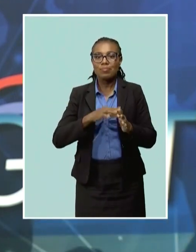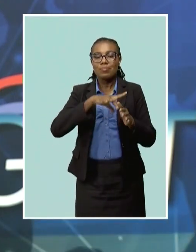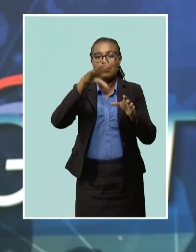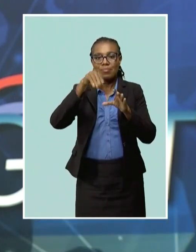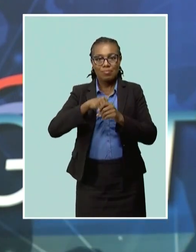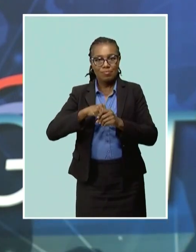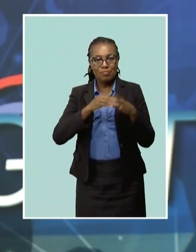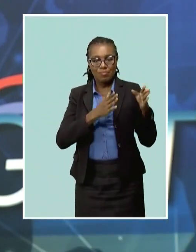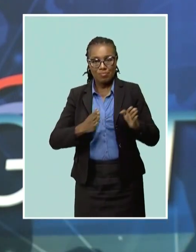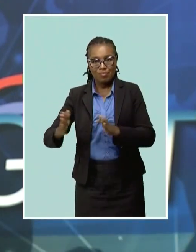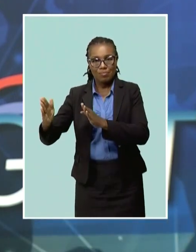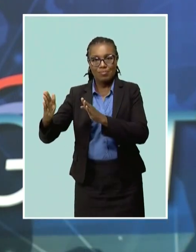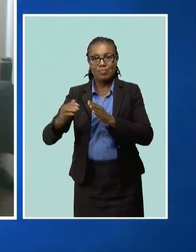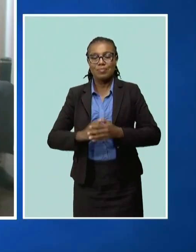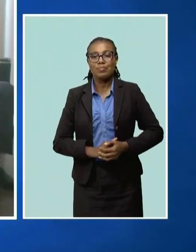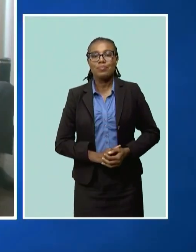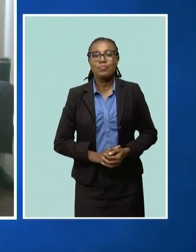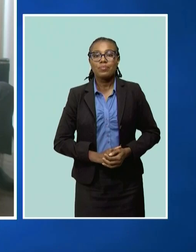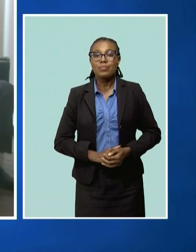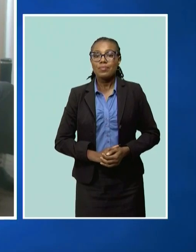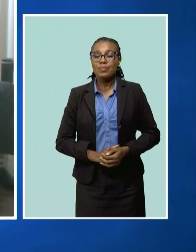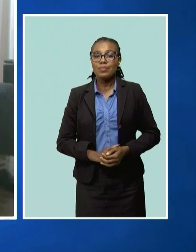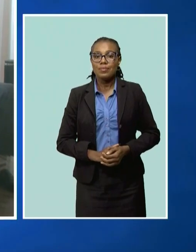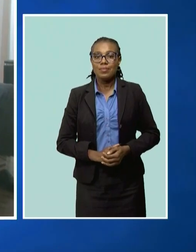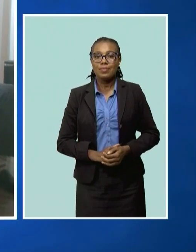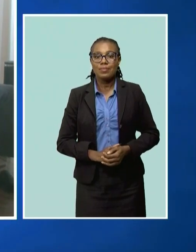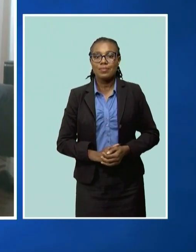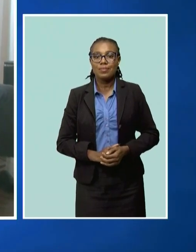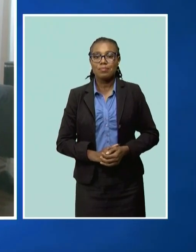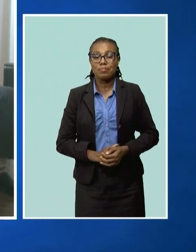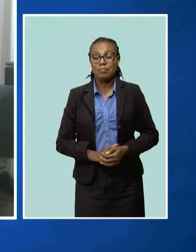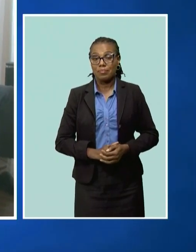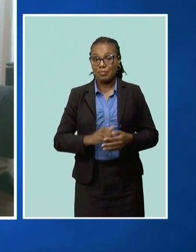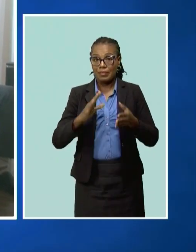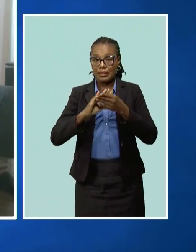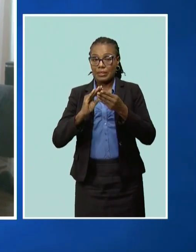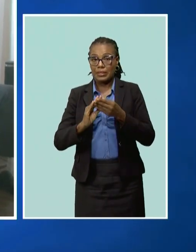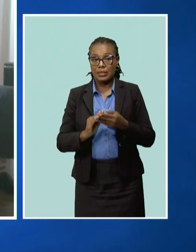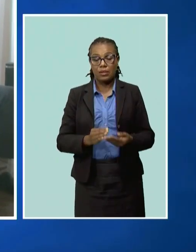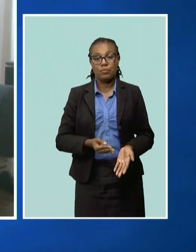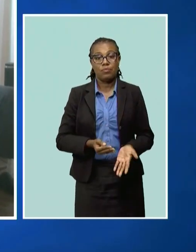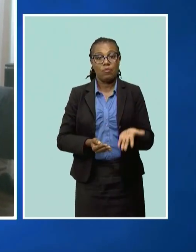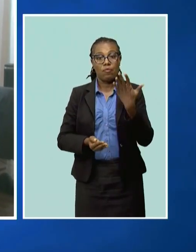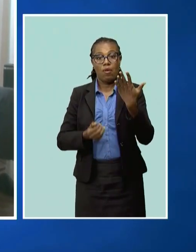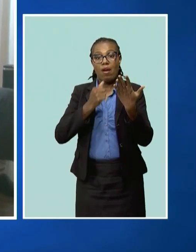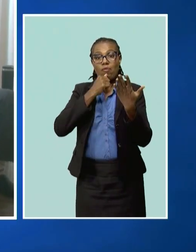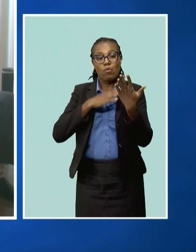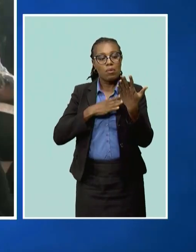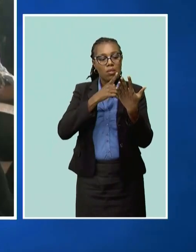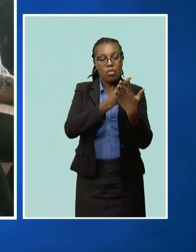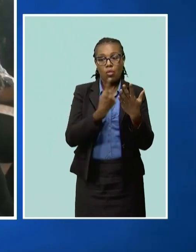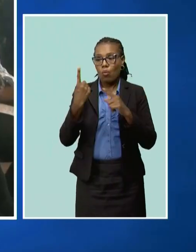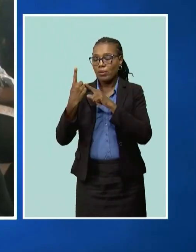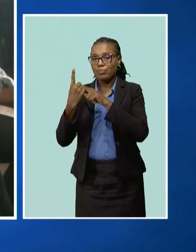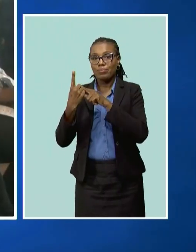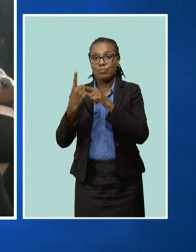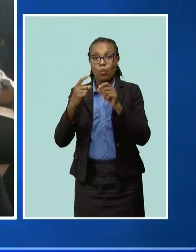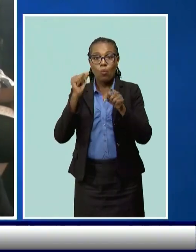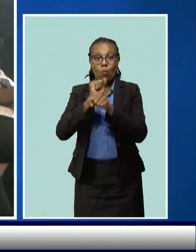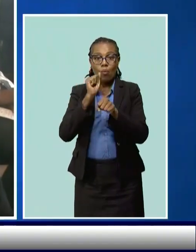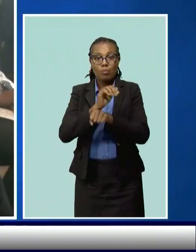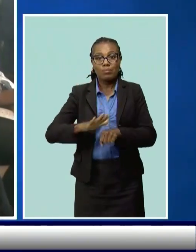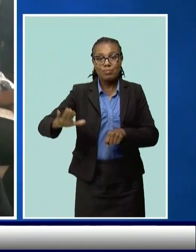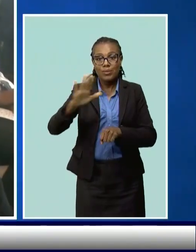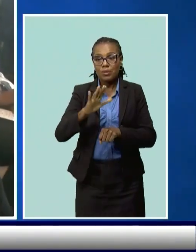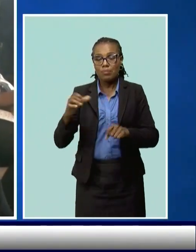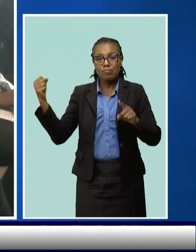the details. The official statistics state that 1 in every 5 women is impacted by violence in the workplace. However, the